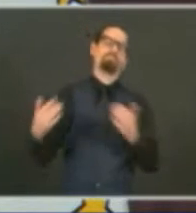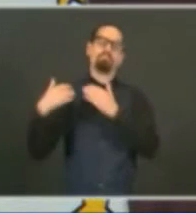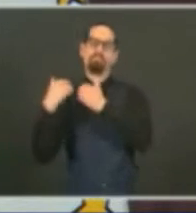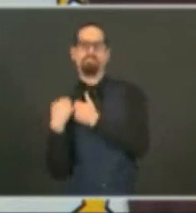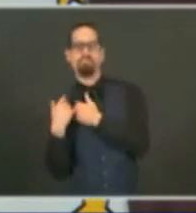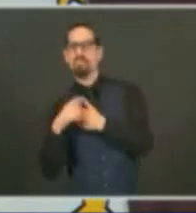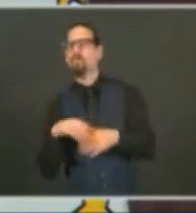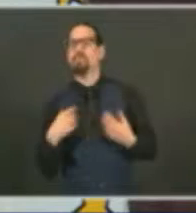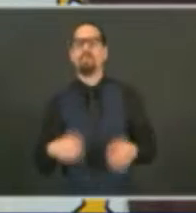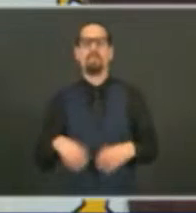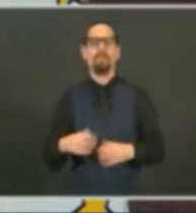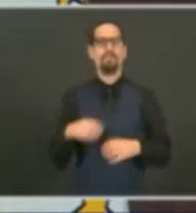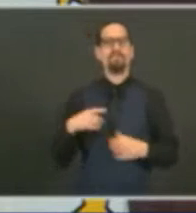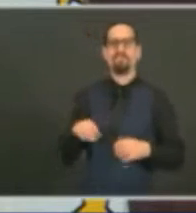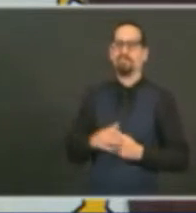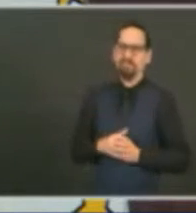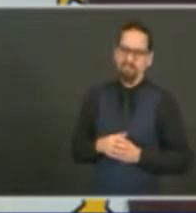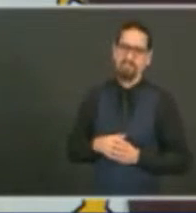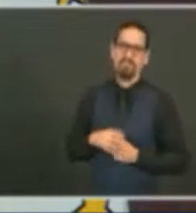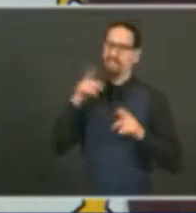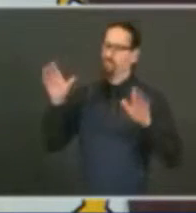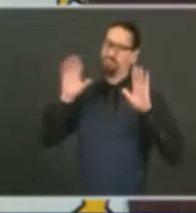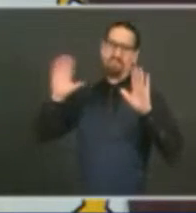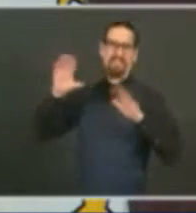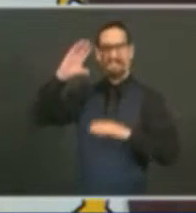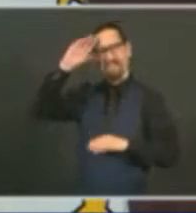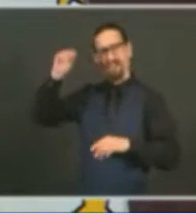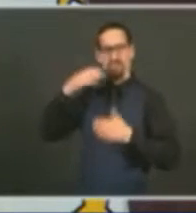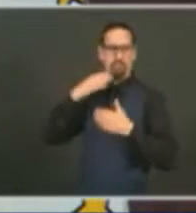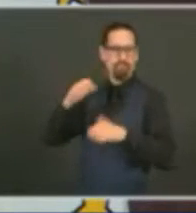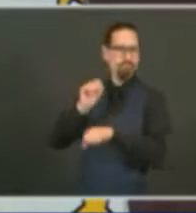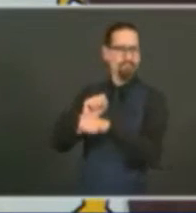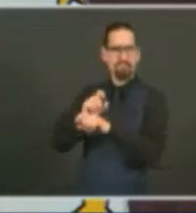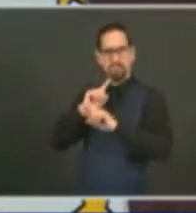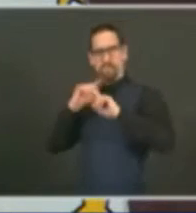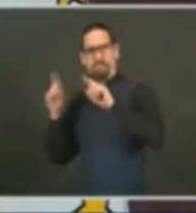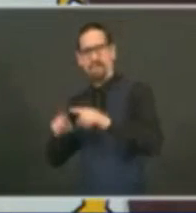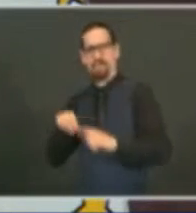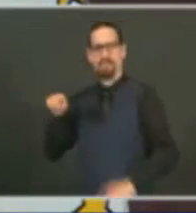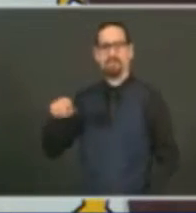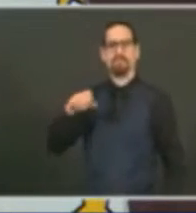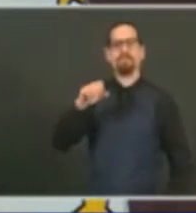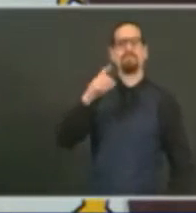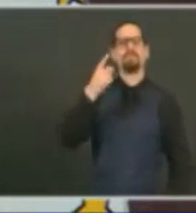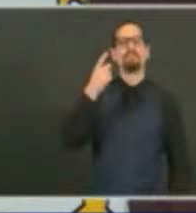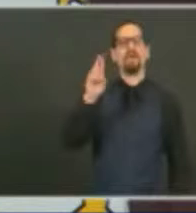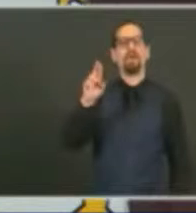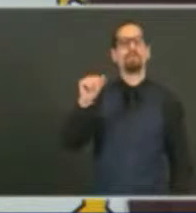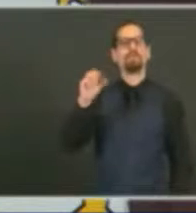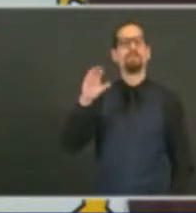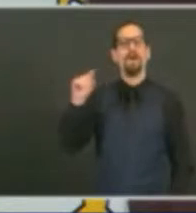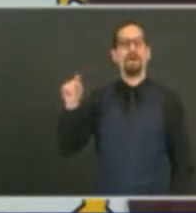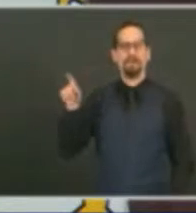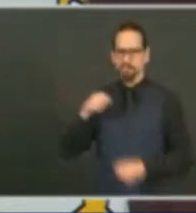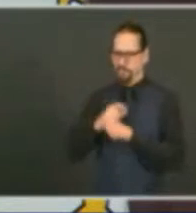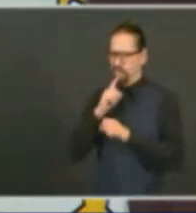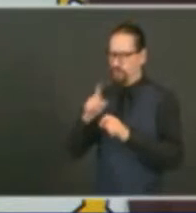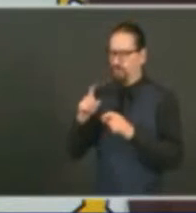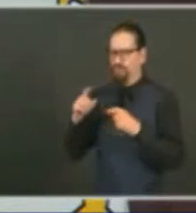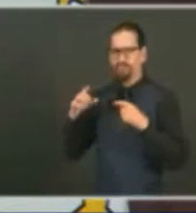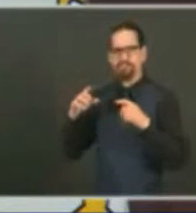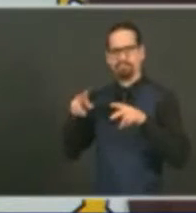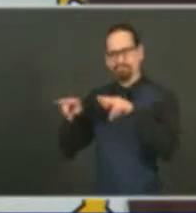Alexander Scott and her team are in there to make sure there's a transition, and we have doctors from the Department of